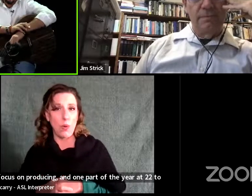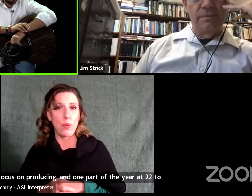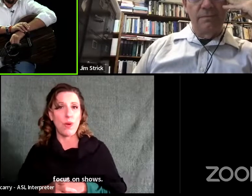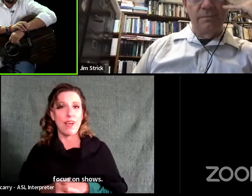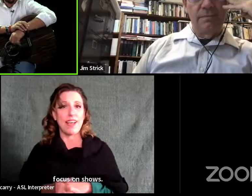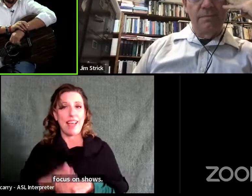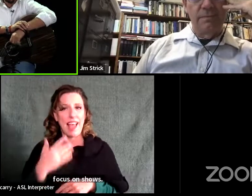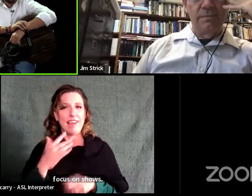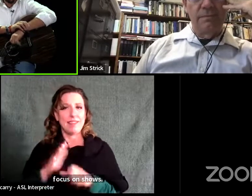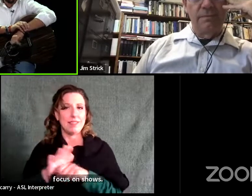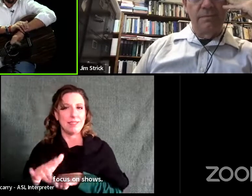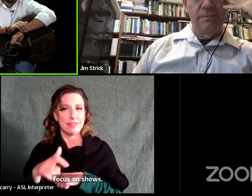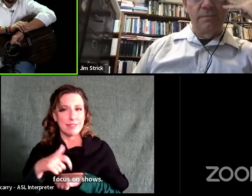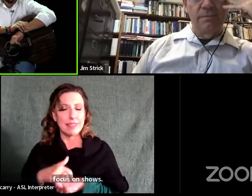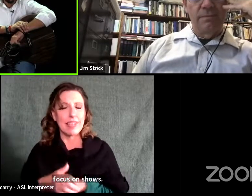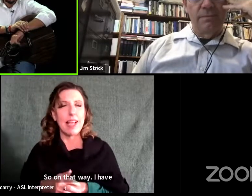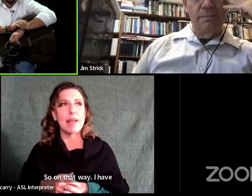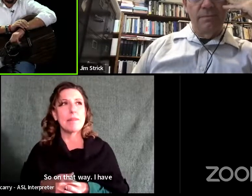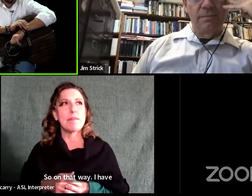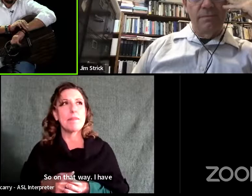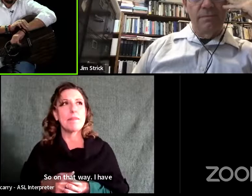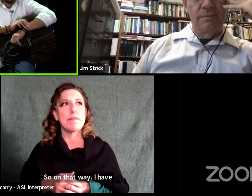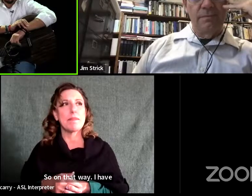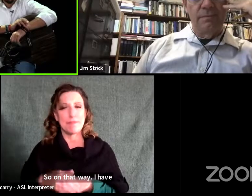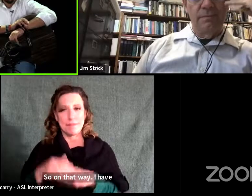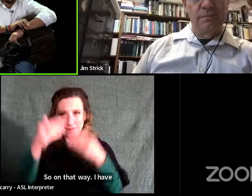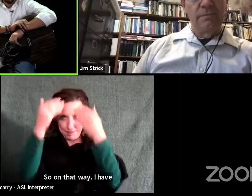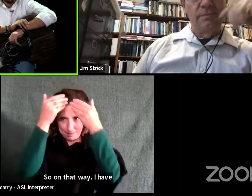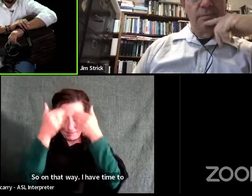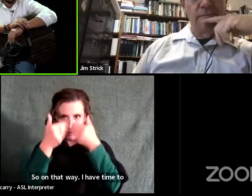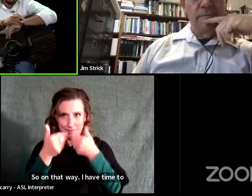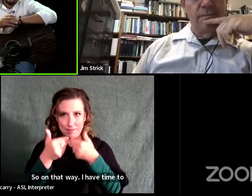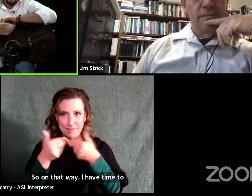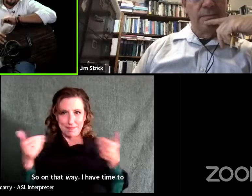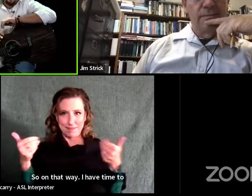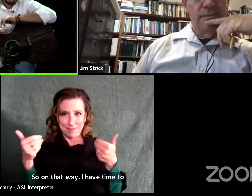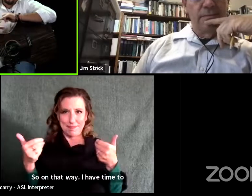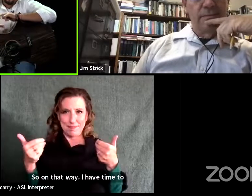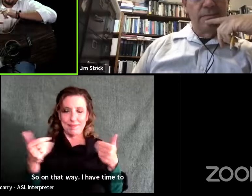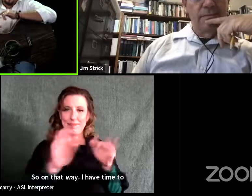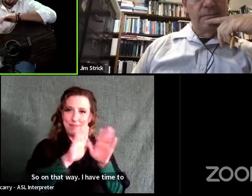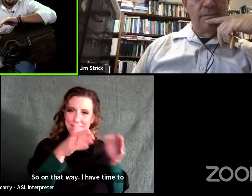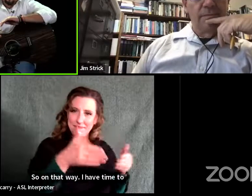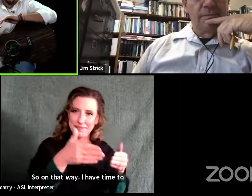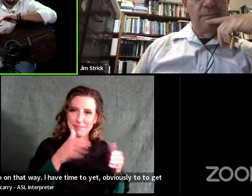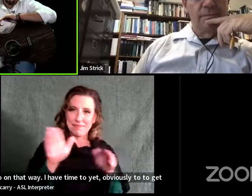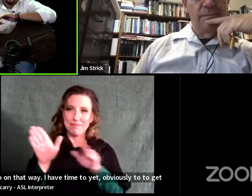I have time to, yeah, to obviously to get